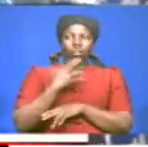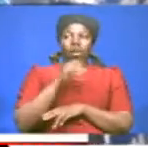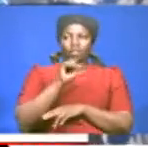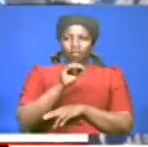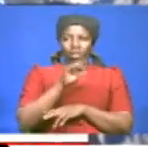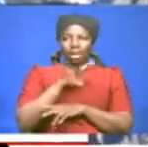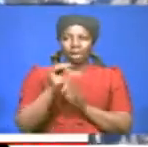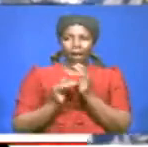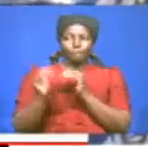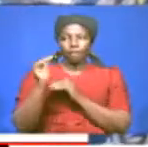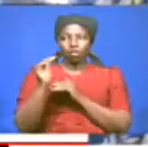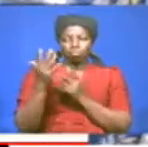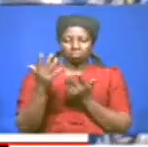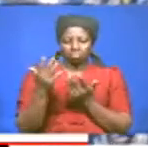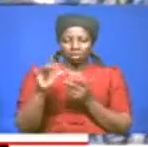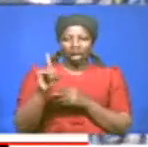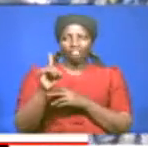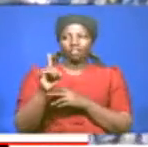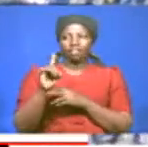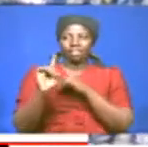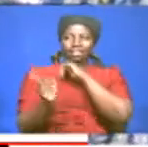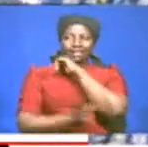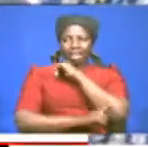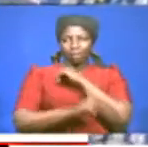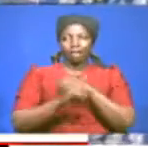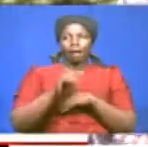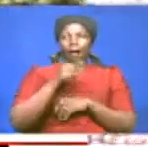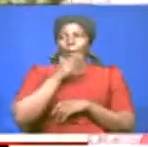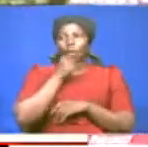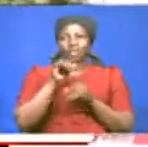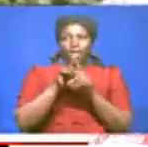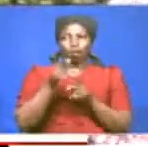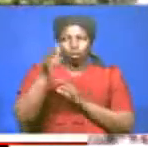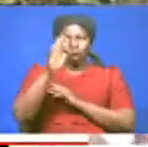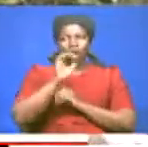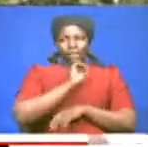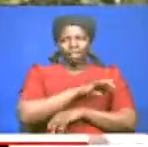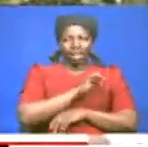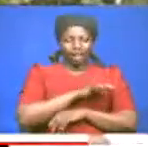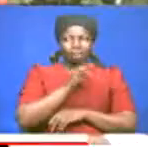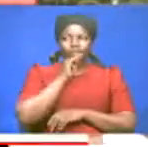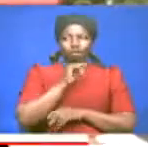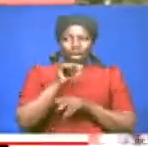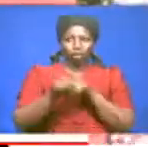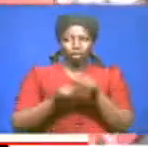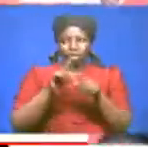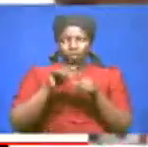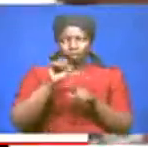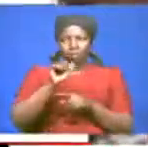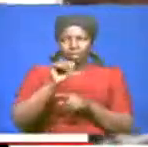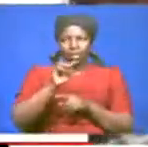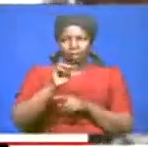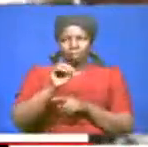above. He's a disciplined boy and God-fearing boy. According to Samuel Singeye, Shirley's